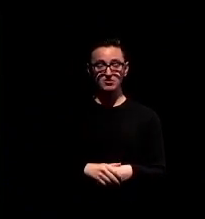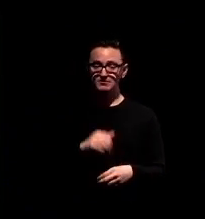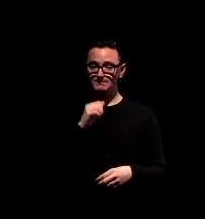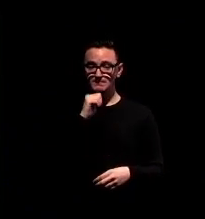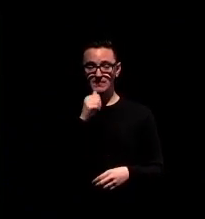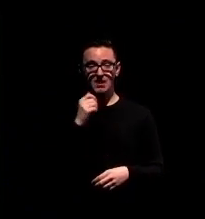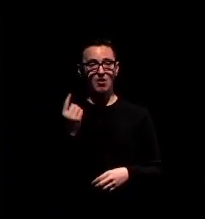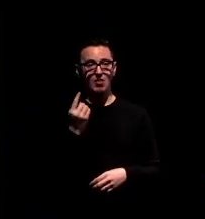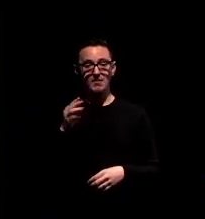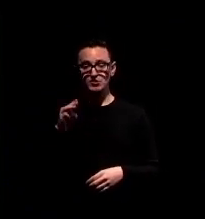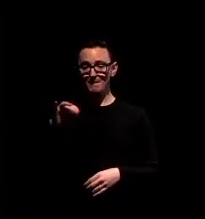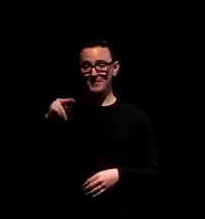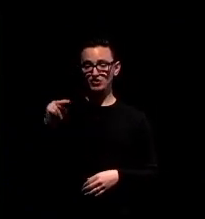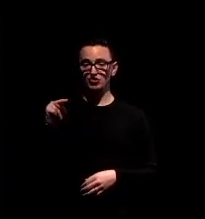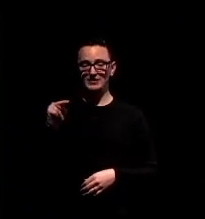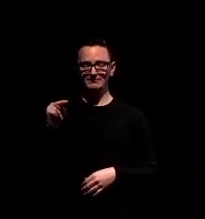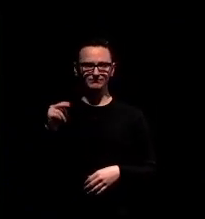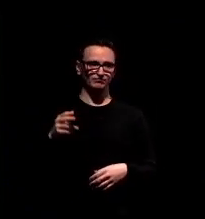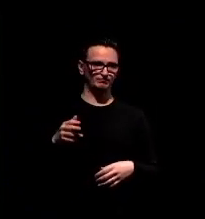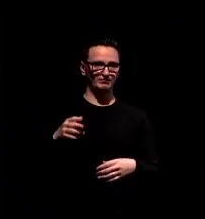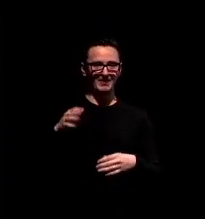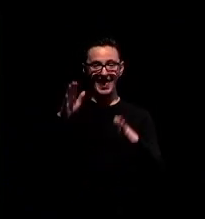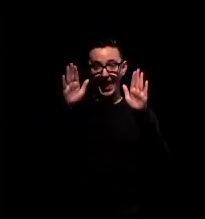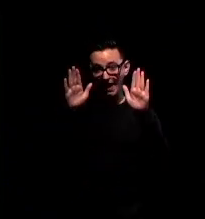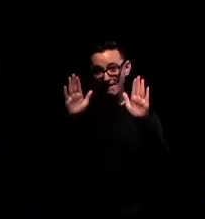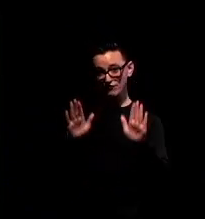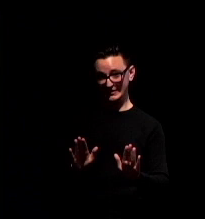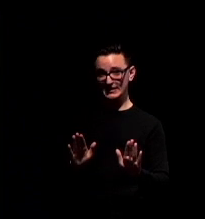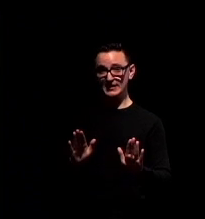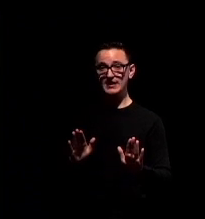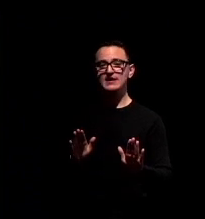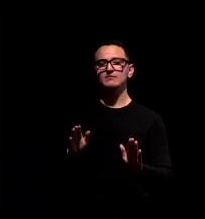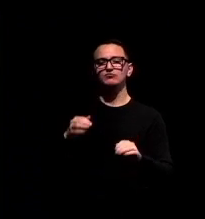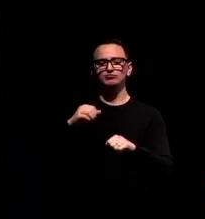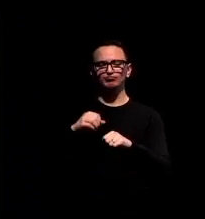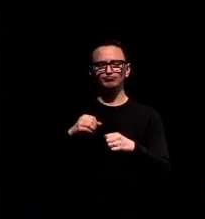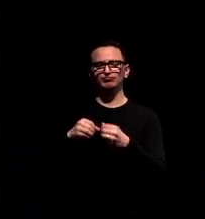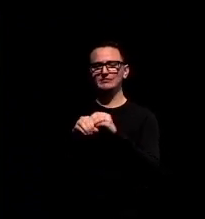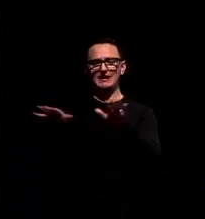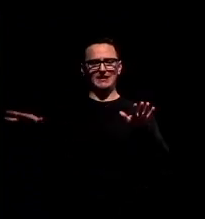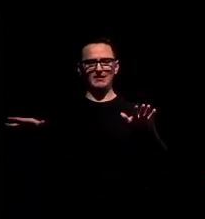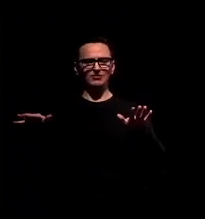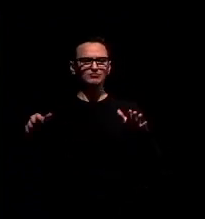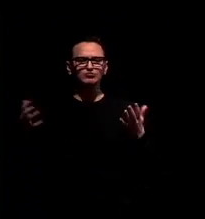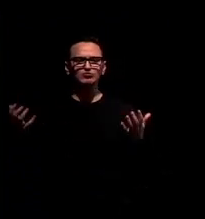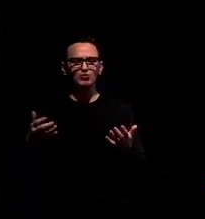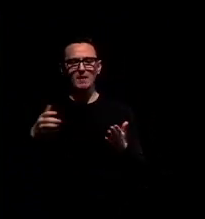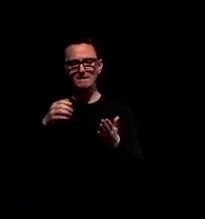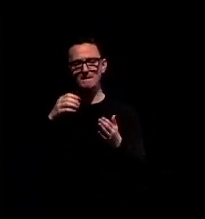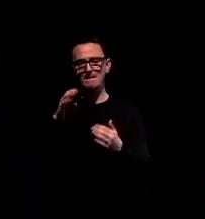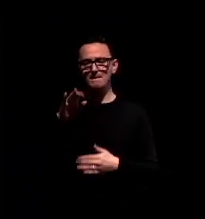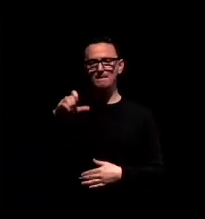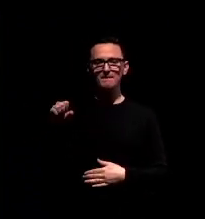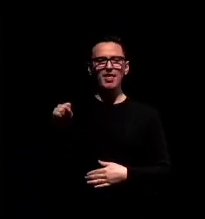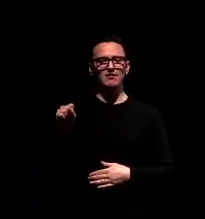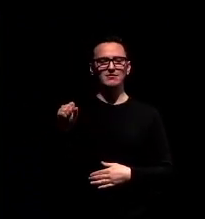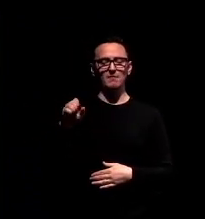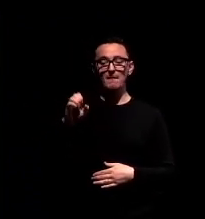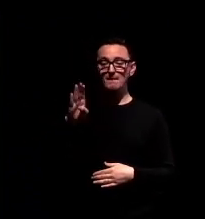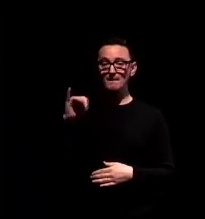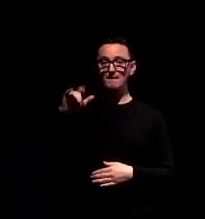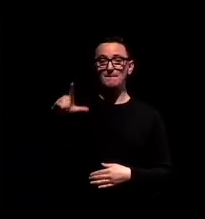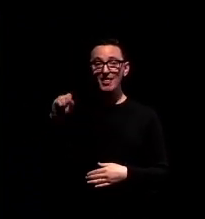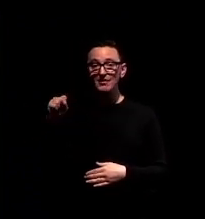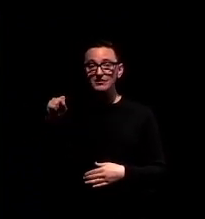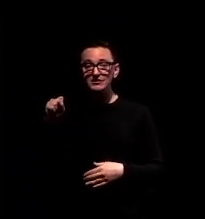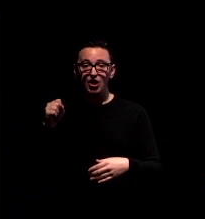a legislative update every Sunday that tells you more than you ever want to know about what bills have been introduced, what bills are in committees, what